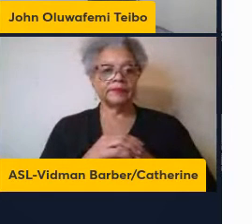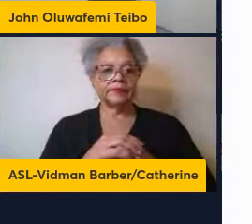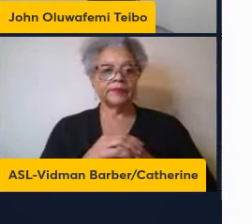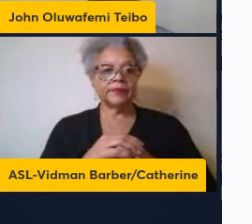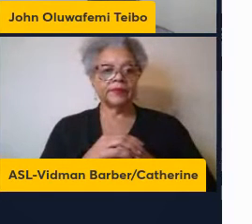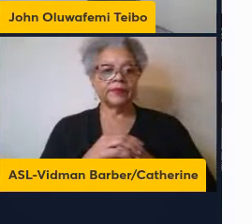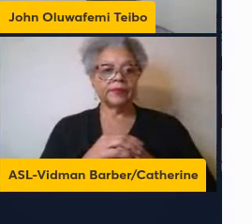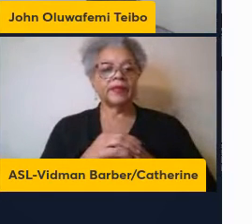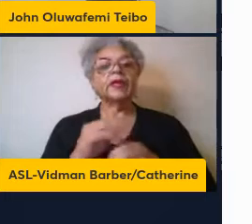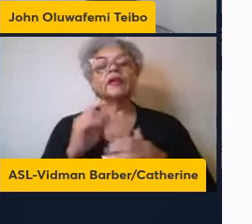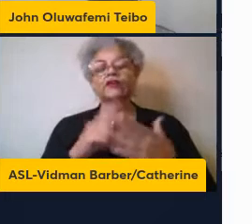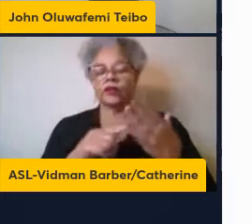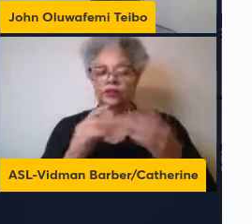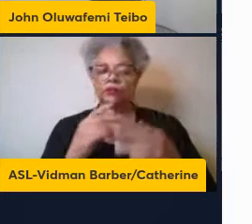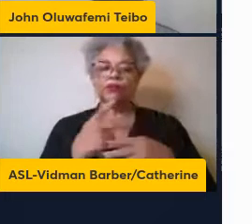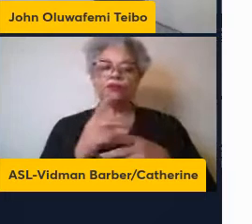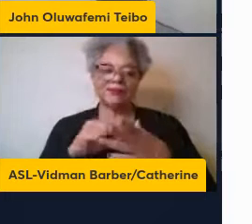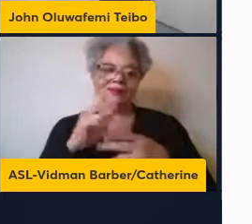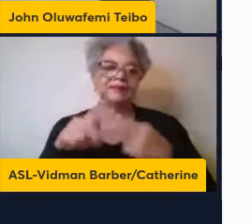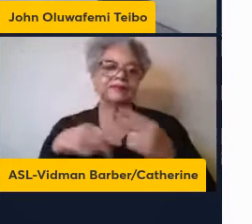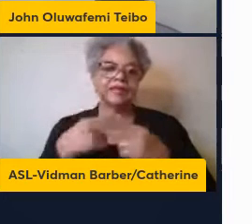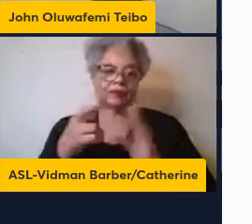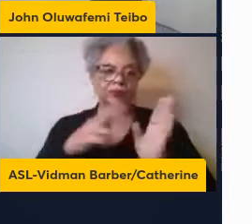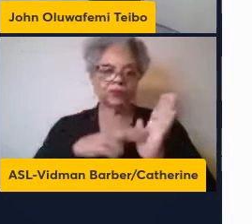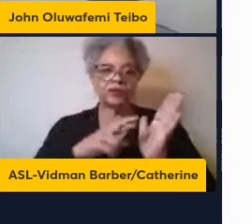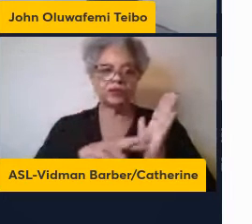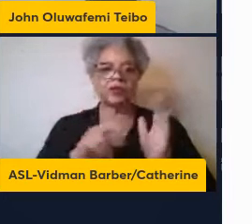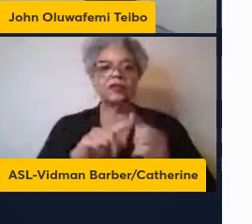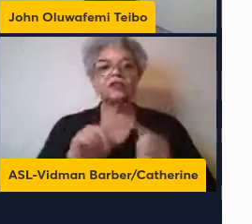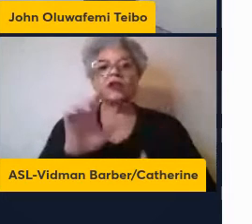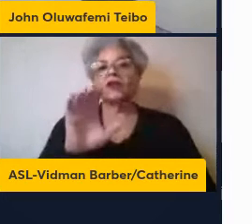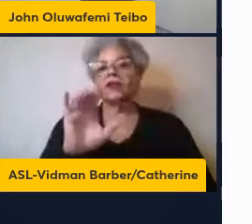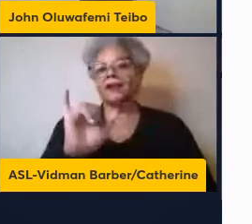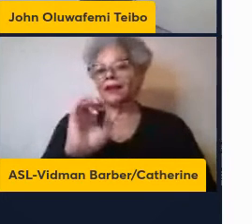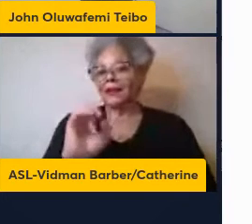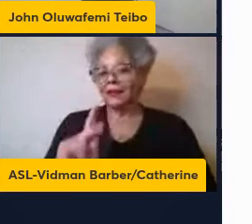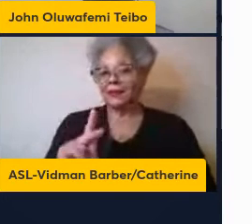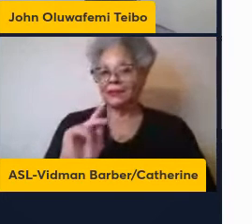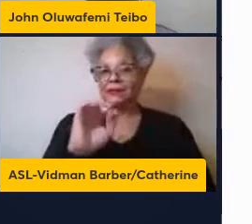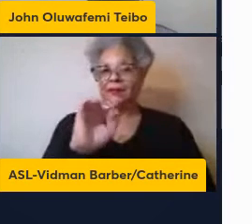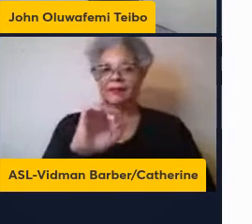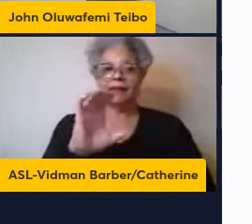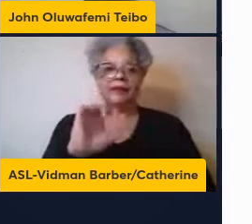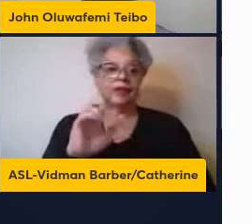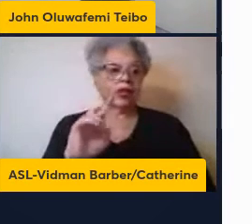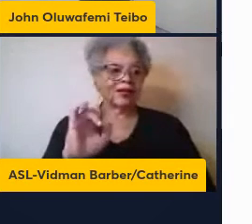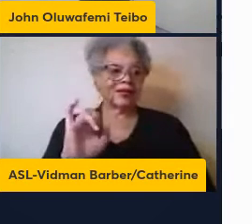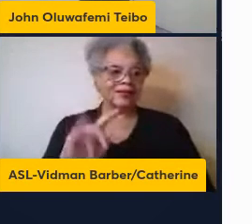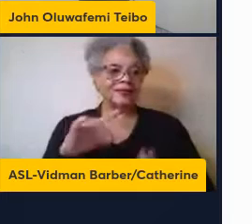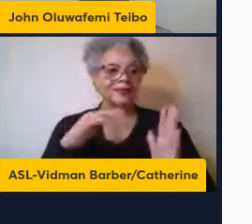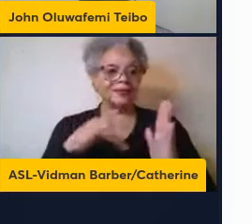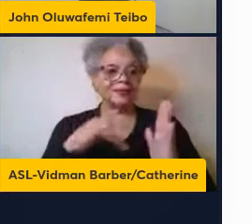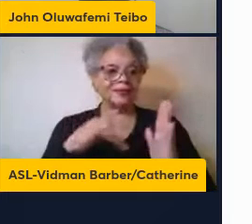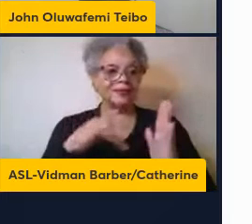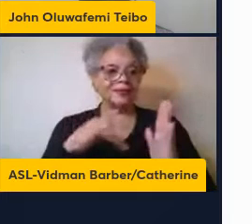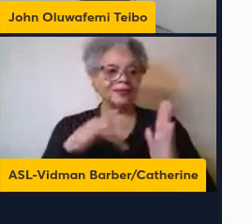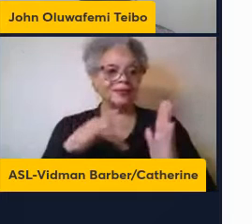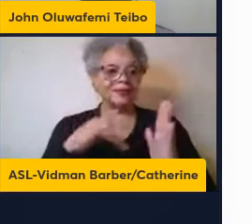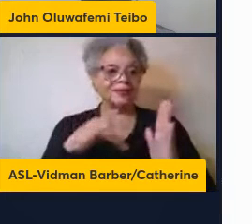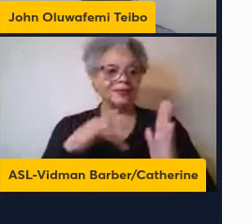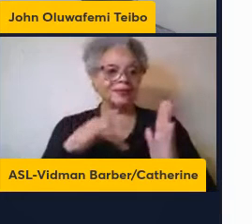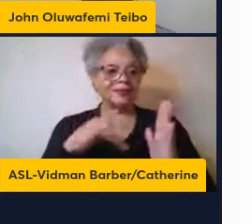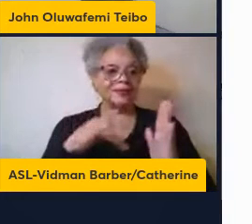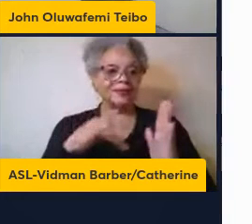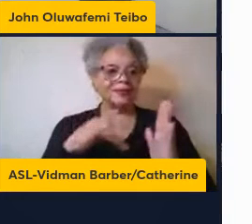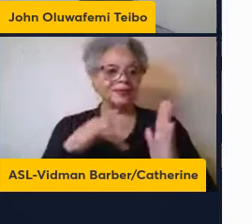from the lentivir production as well as to the in vitro co-culture cytotoxic is done in collaboration with